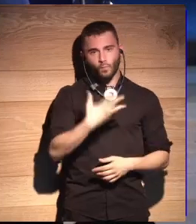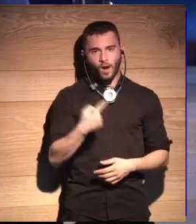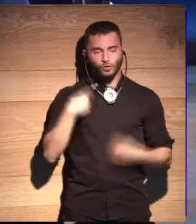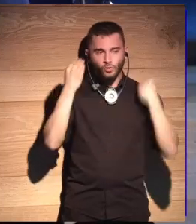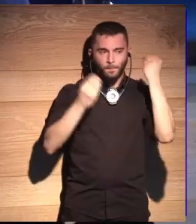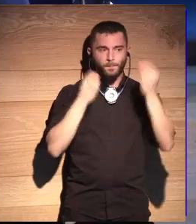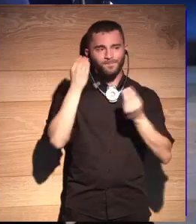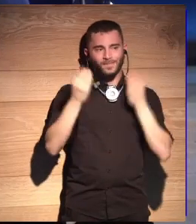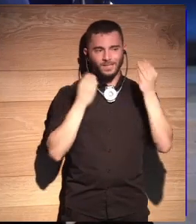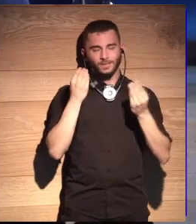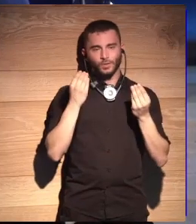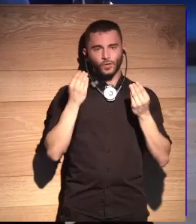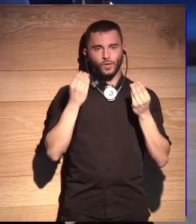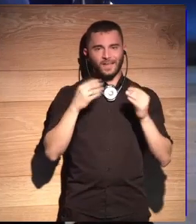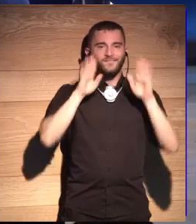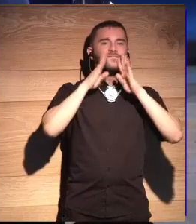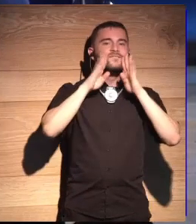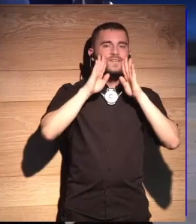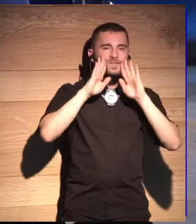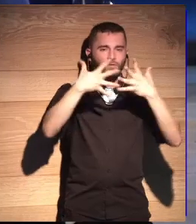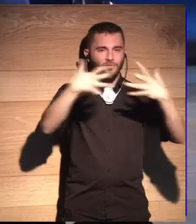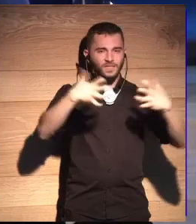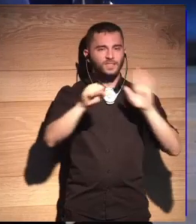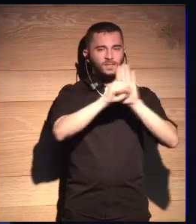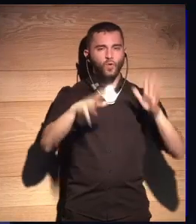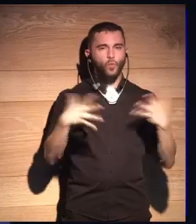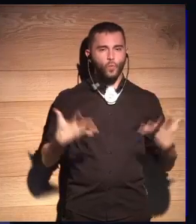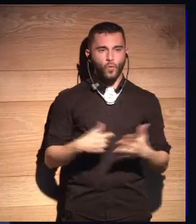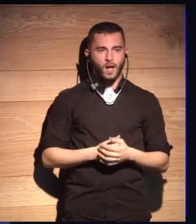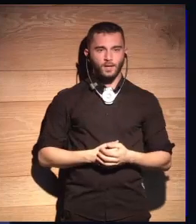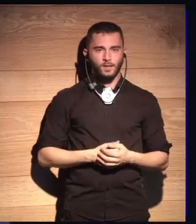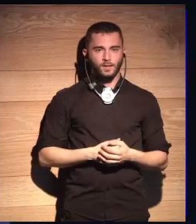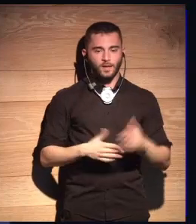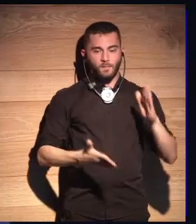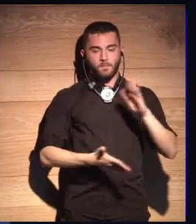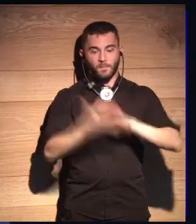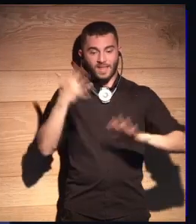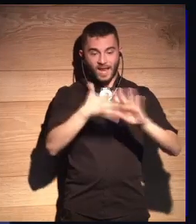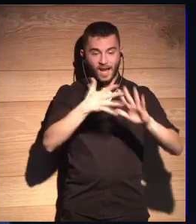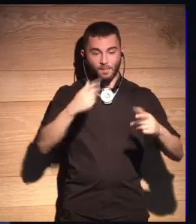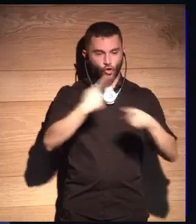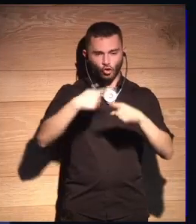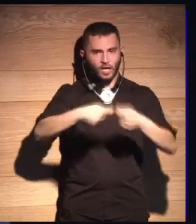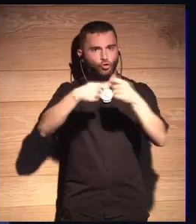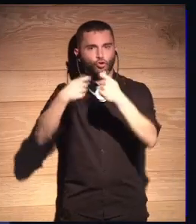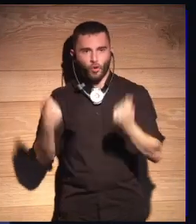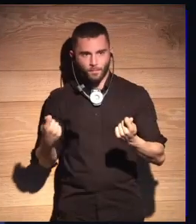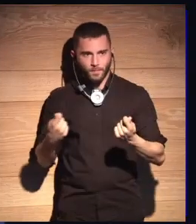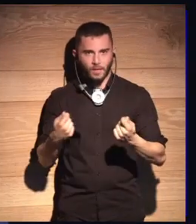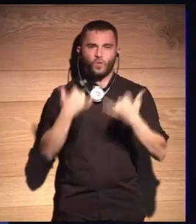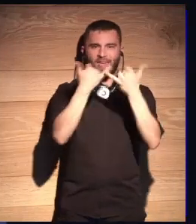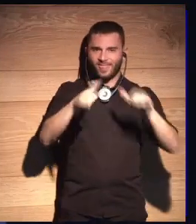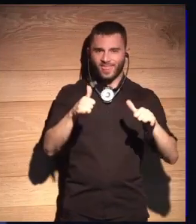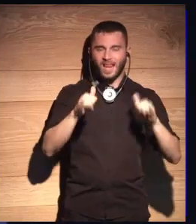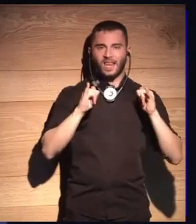is I mean, Facebook's slogan when they first set up was "Move fast and break things." So I think there is a sort of celebration of a type